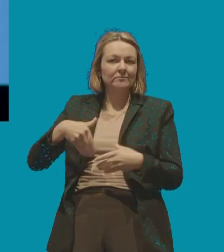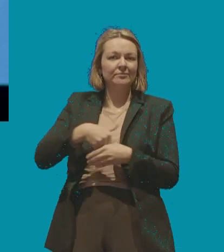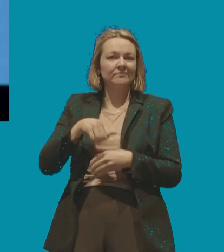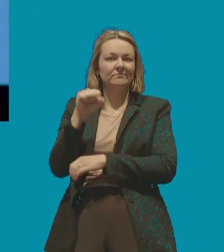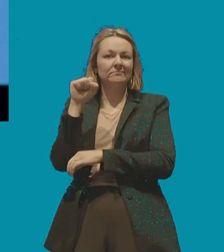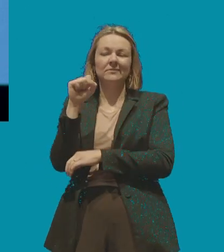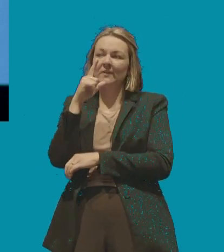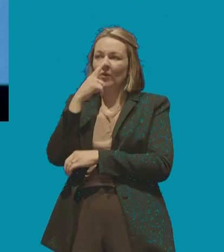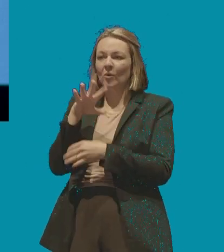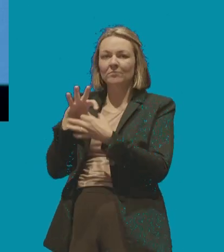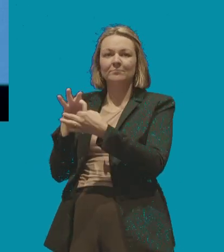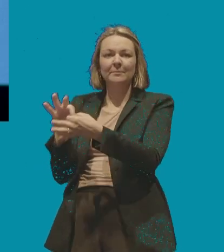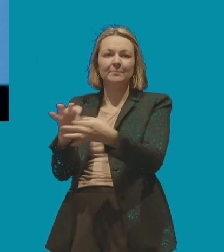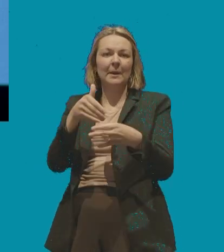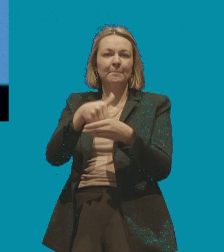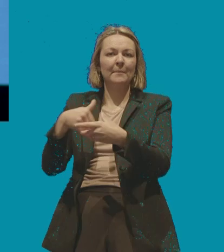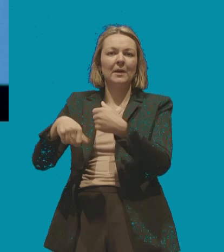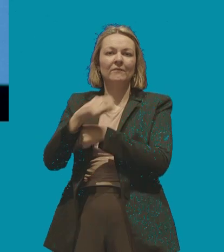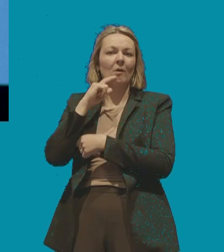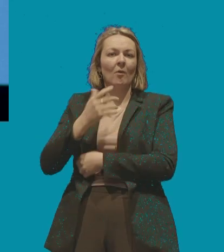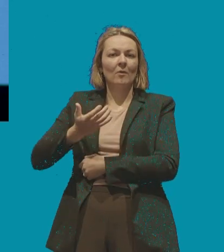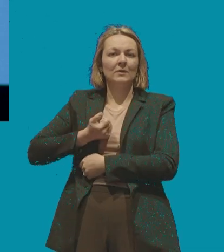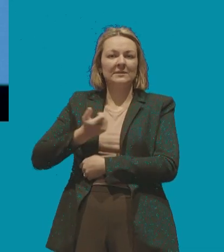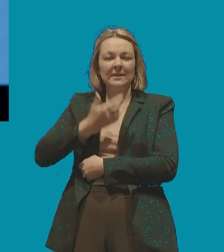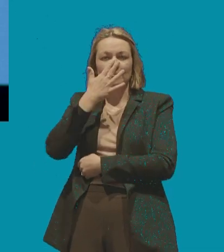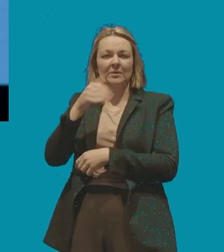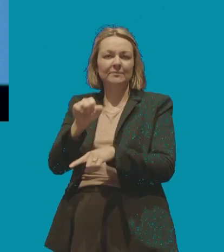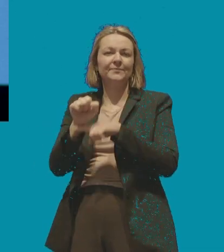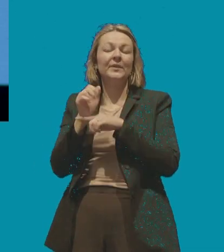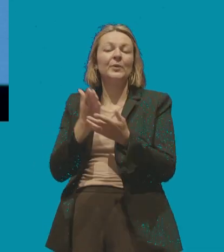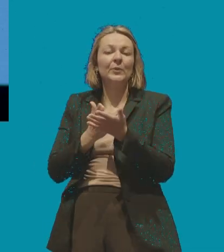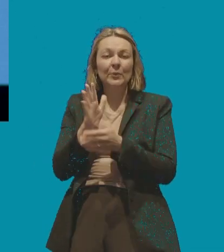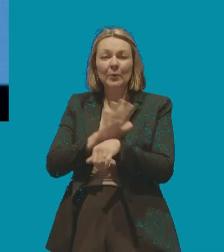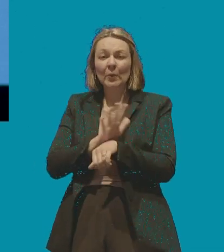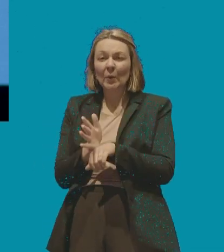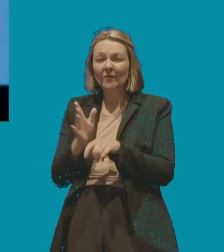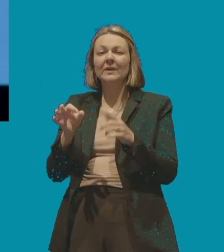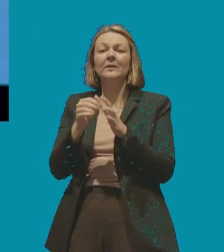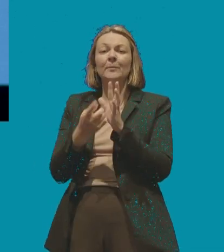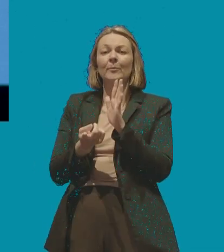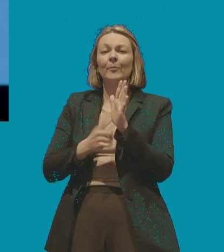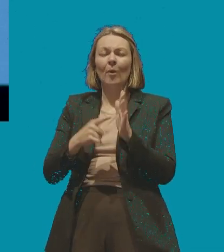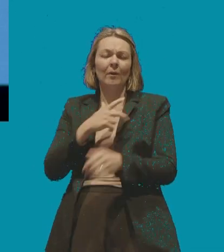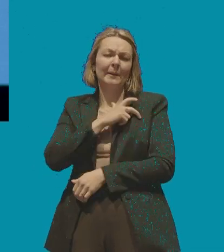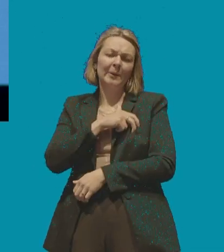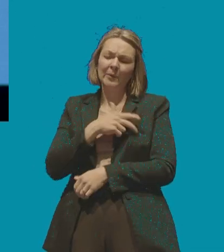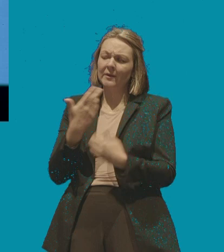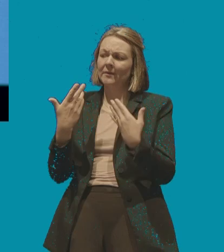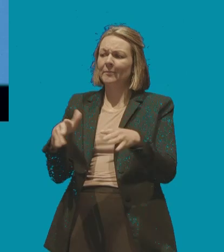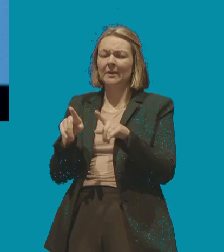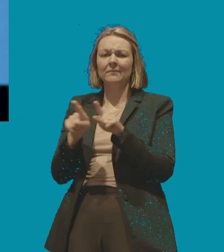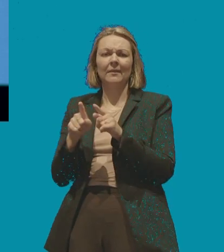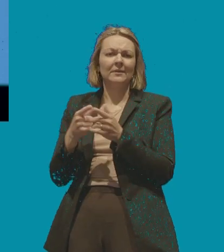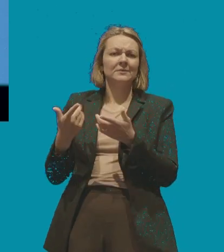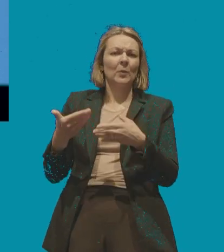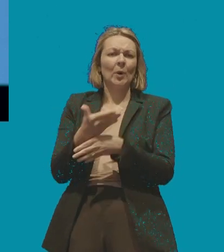closely with member unions to defend public sector pensions. During the COVID-19 pandemic, Paul led union efforts to improve the government's safe working